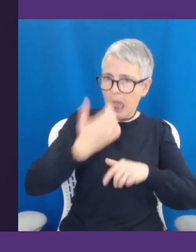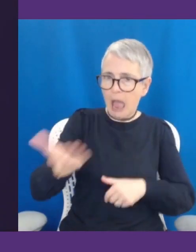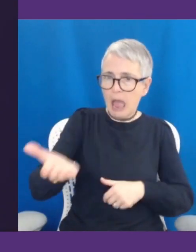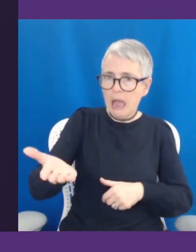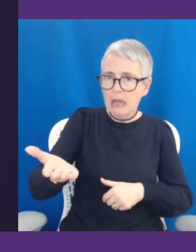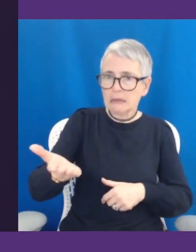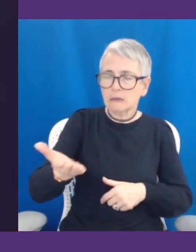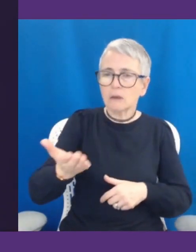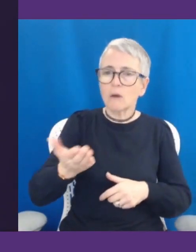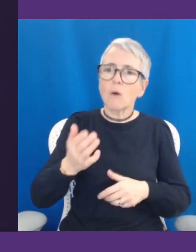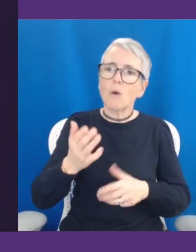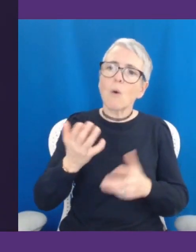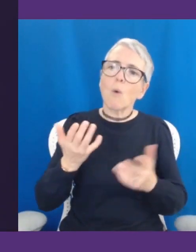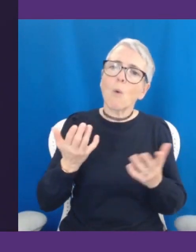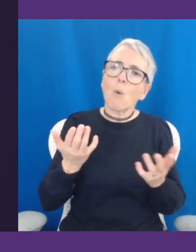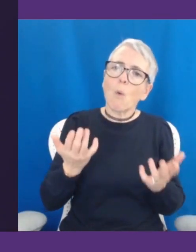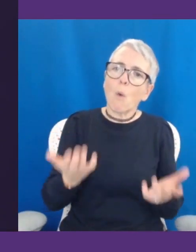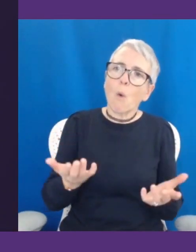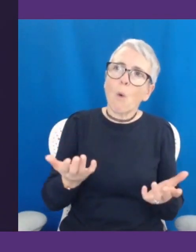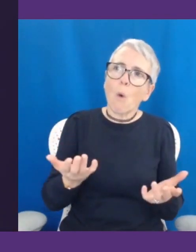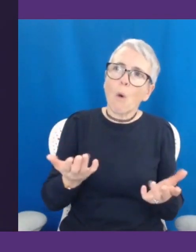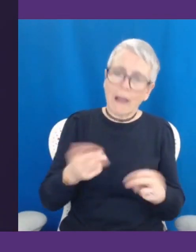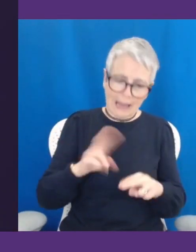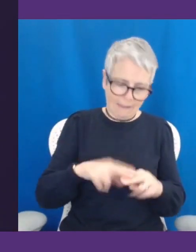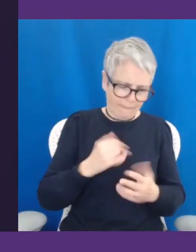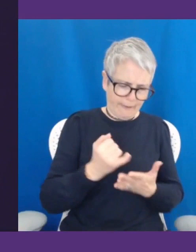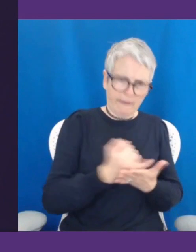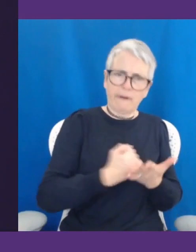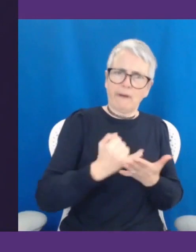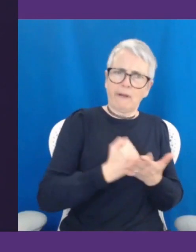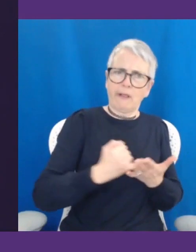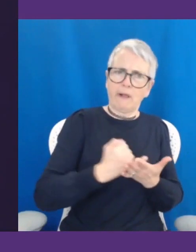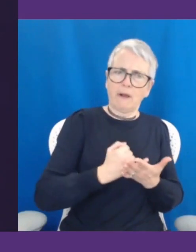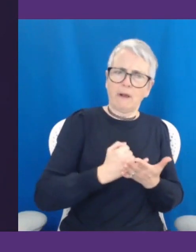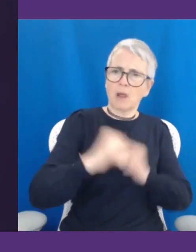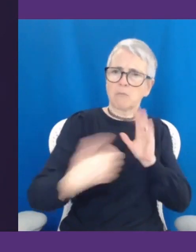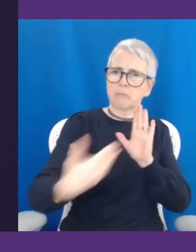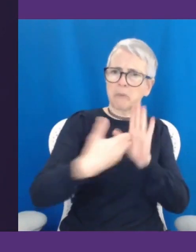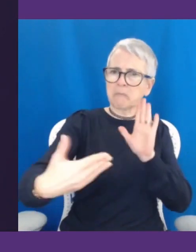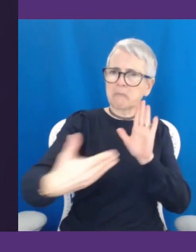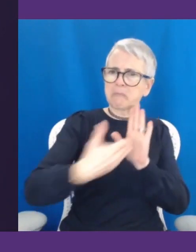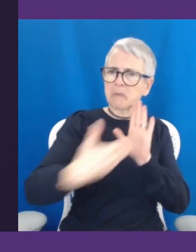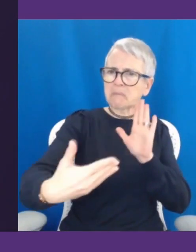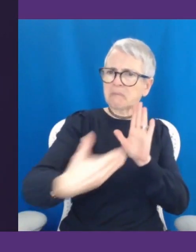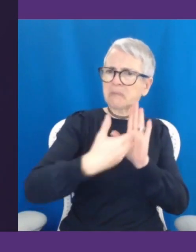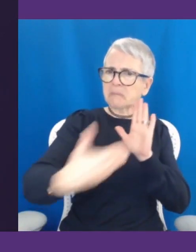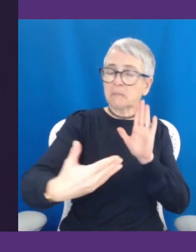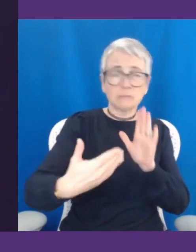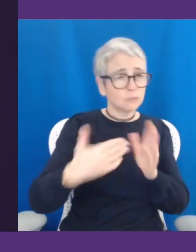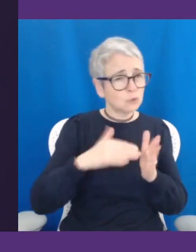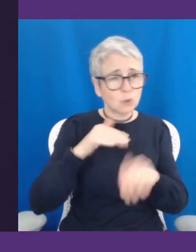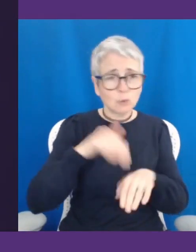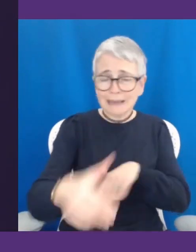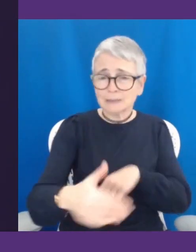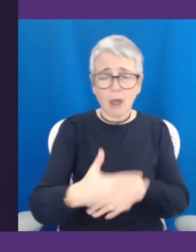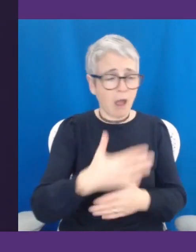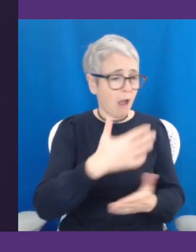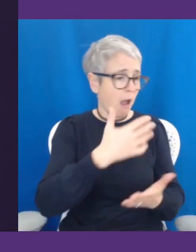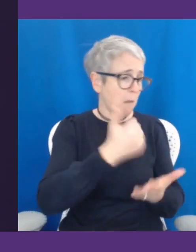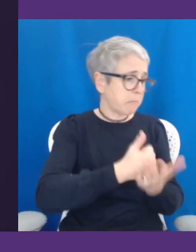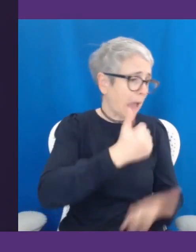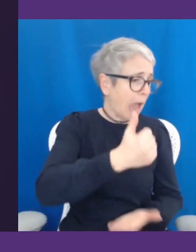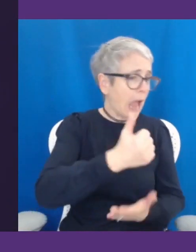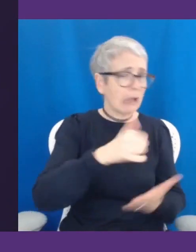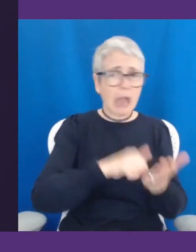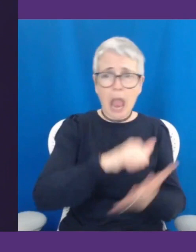barrier bad accessibility can present, whether it's banking, whether it's airlines, whether it's something as simple as doing your